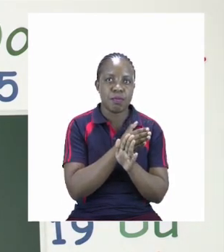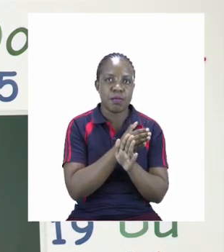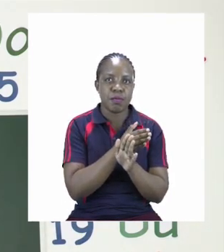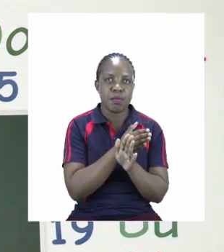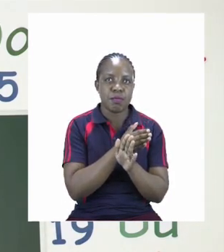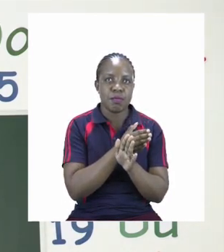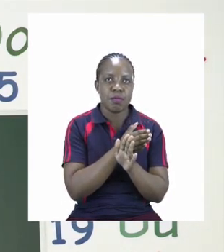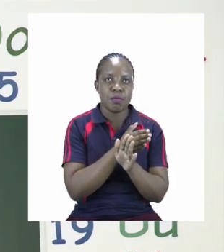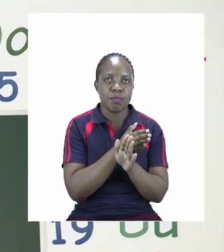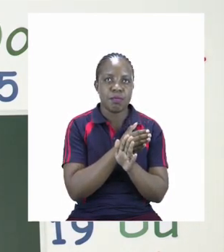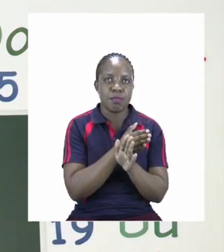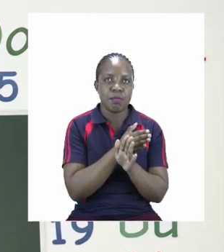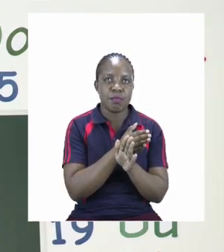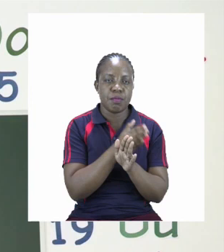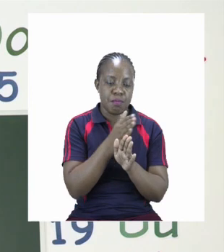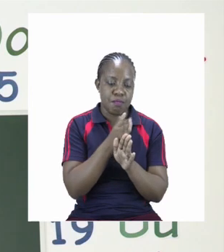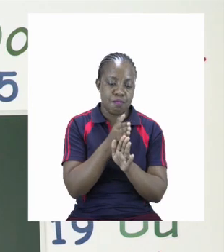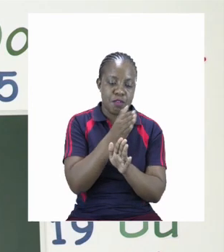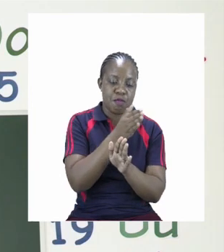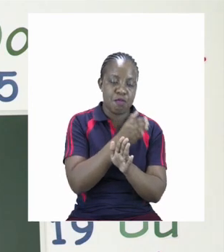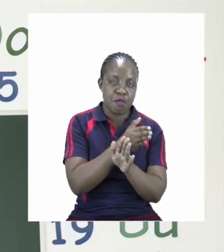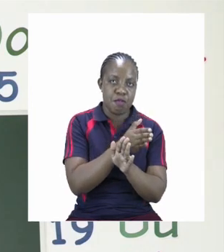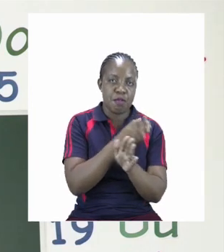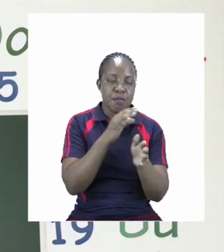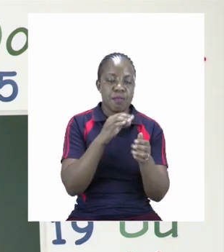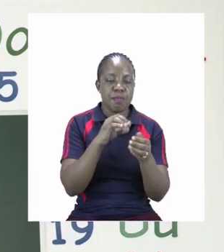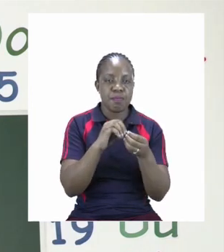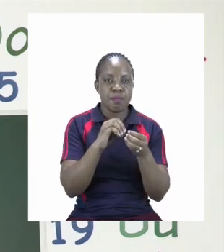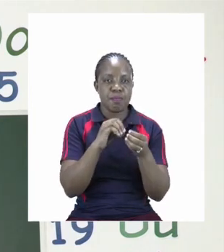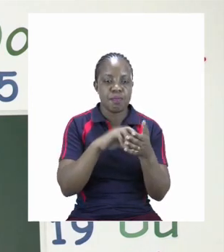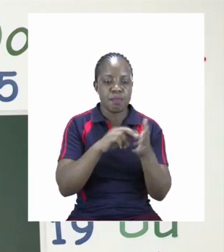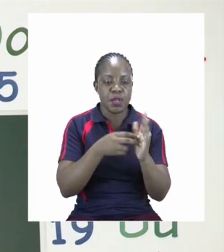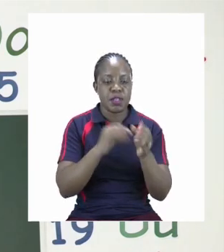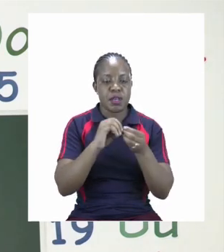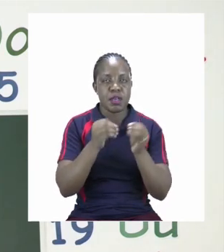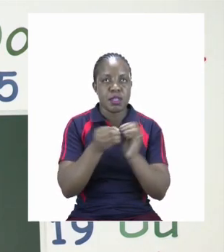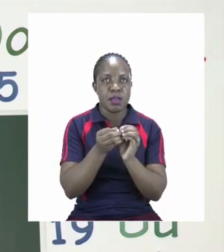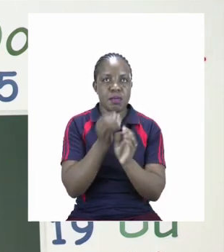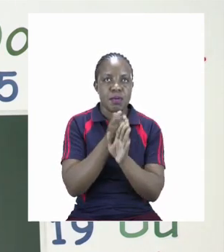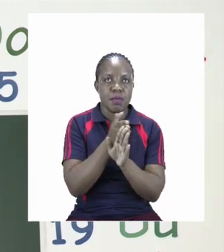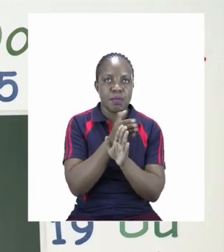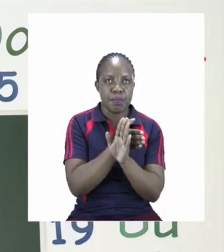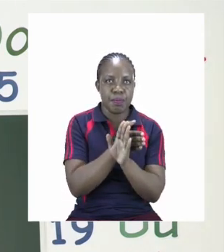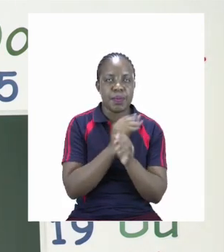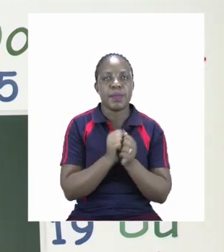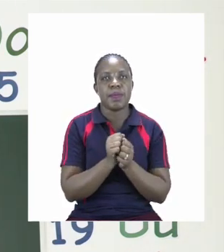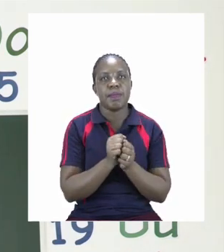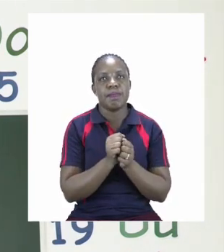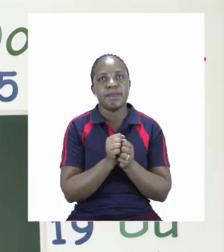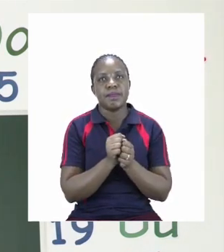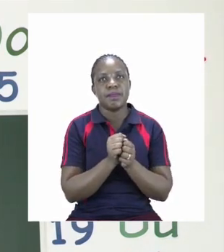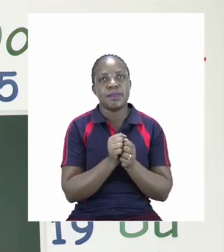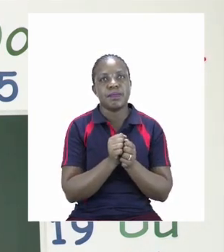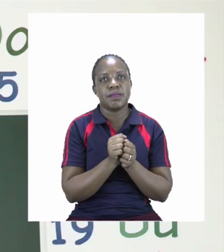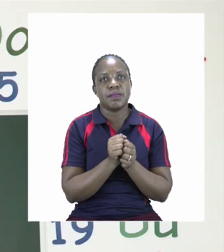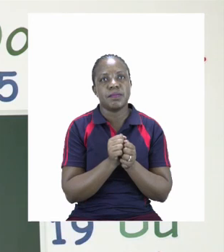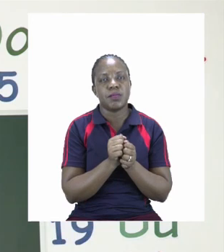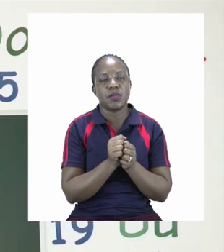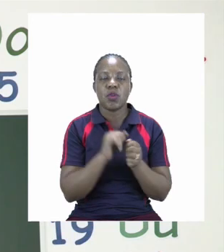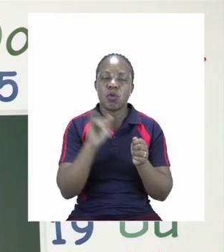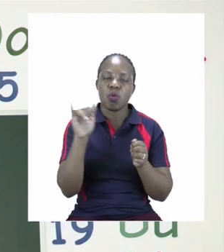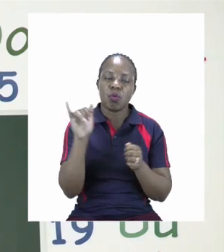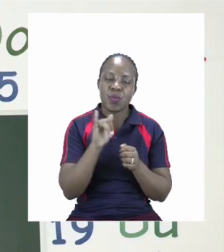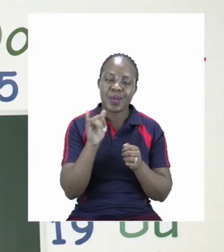number in front of 11. We have our 11 there. So, which one is